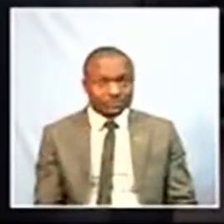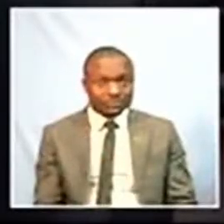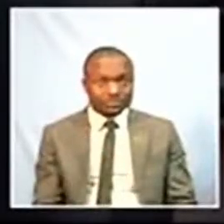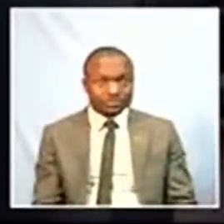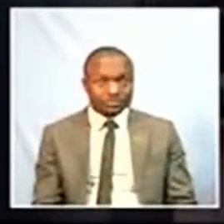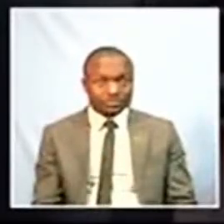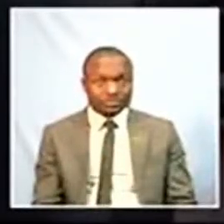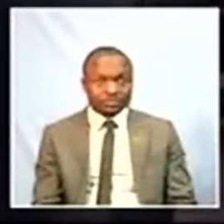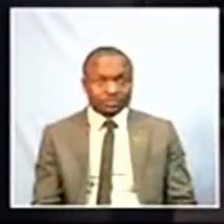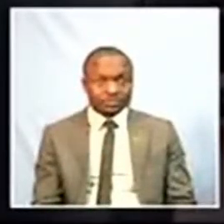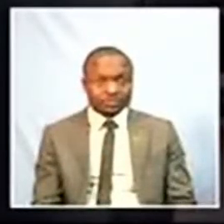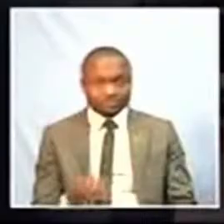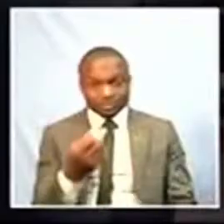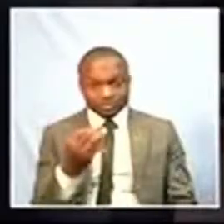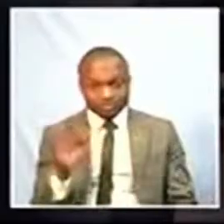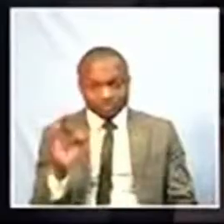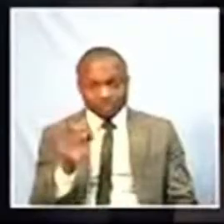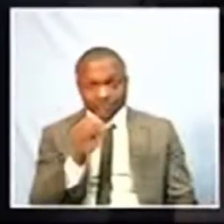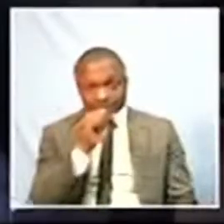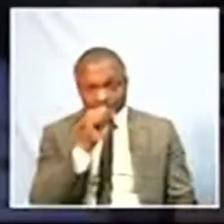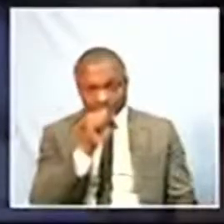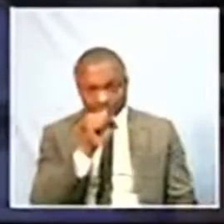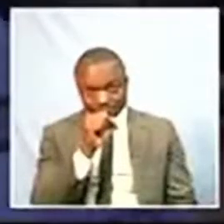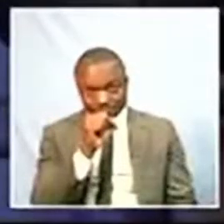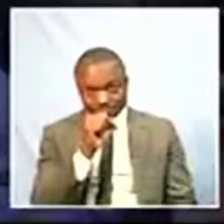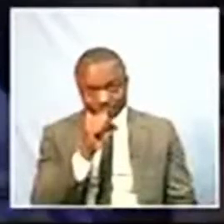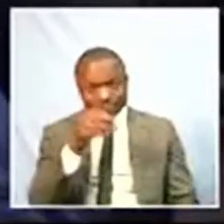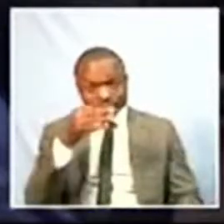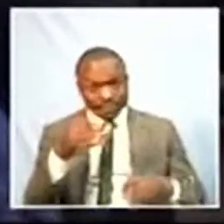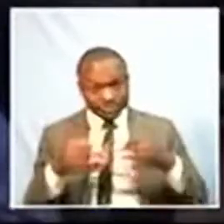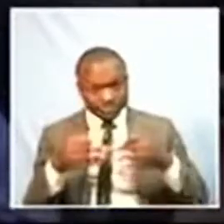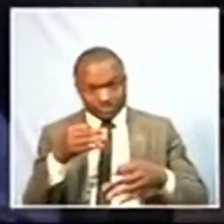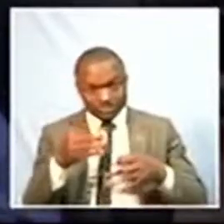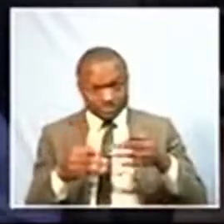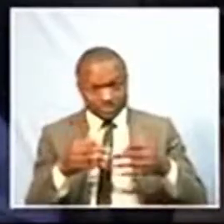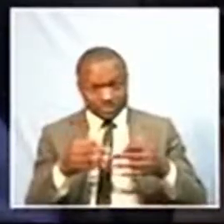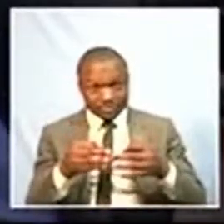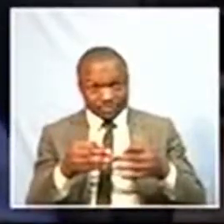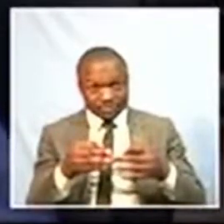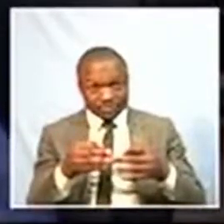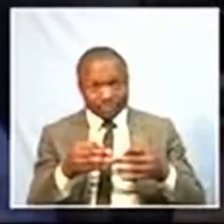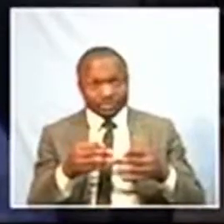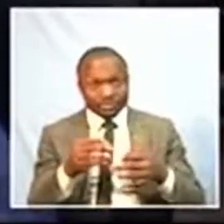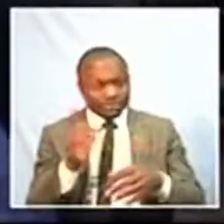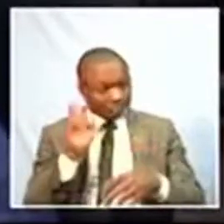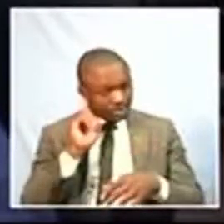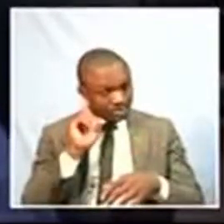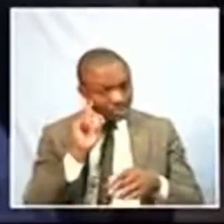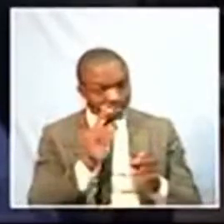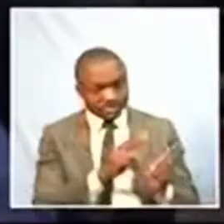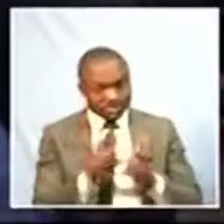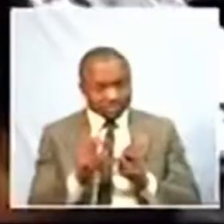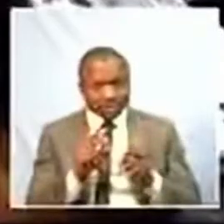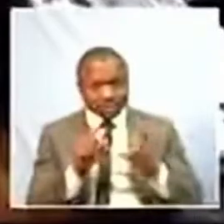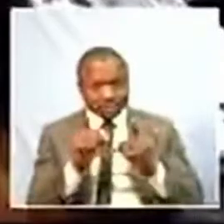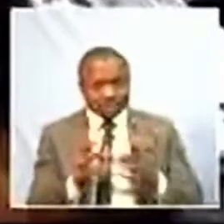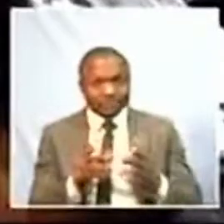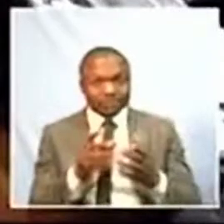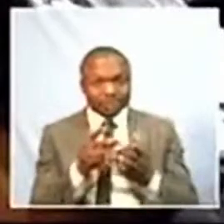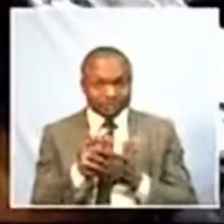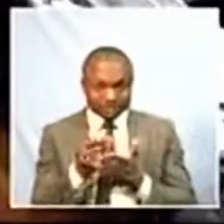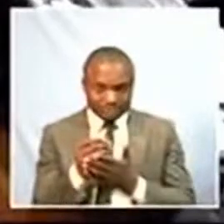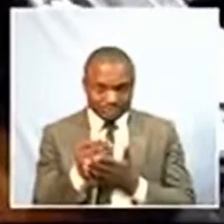You want to switch off your mic? If you got the response from the Director of Finance, Honorable